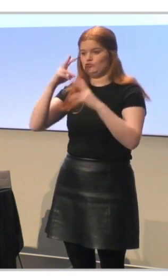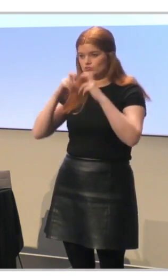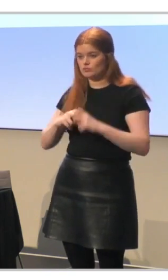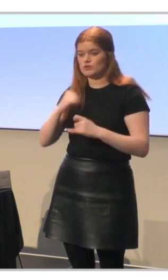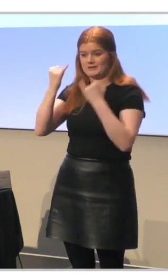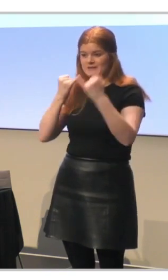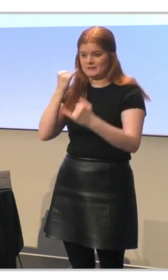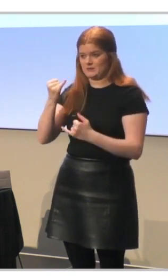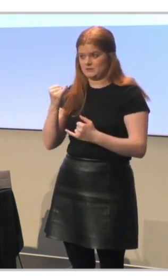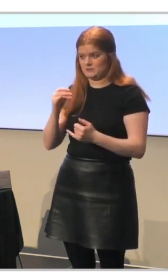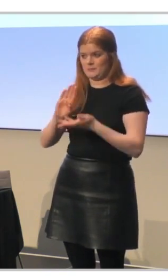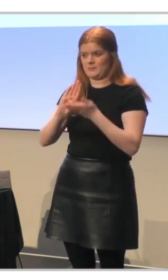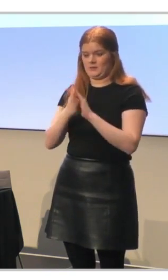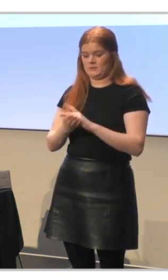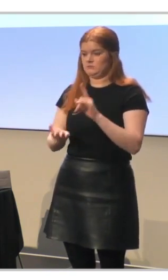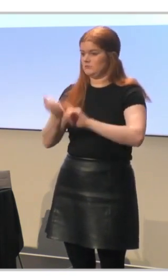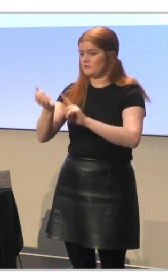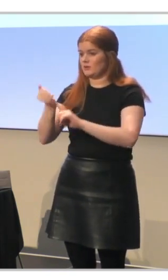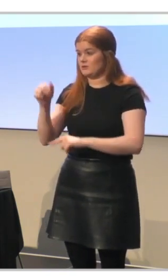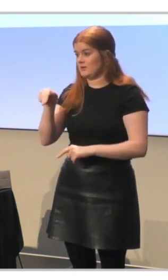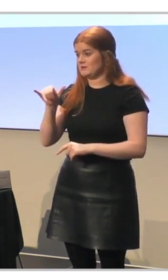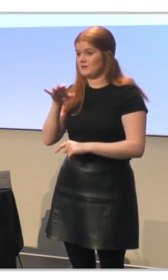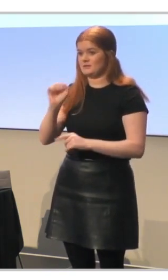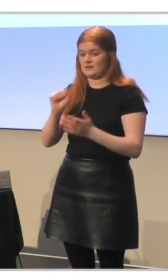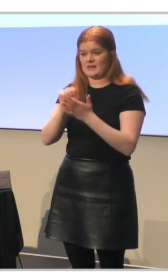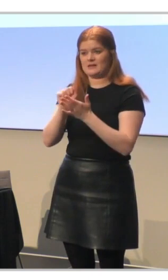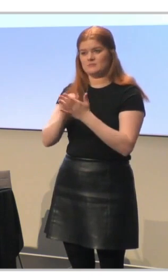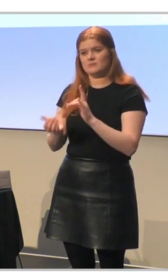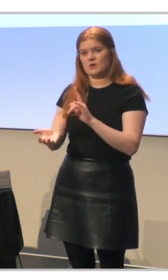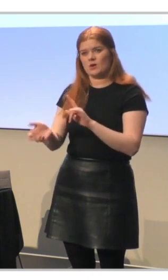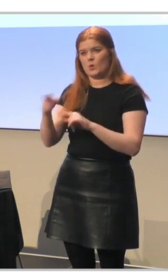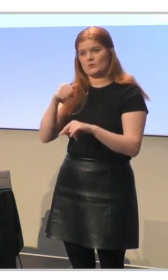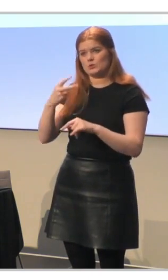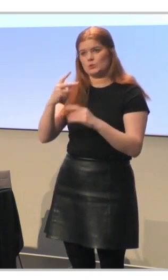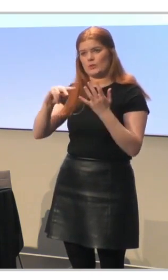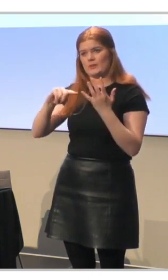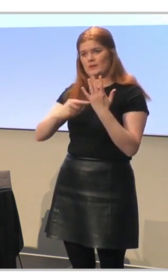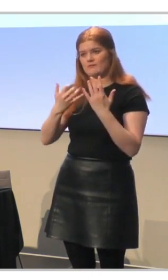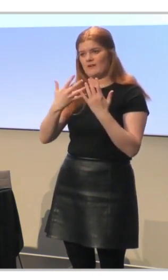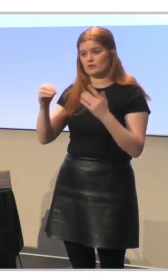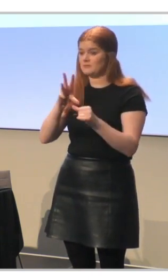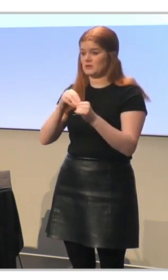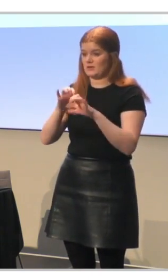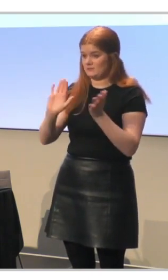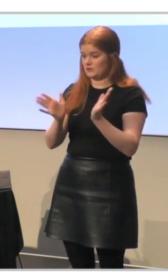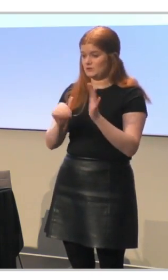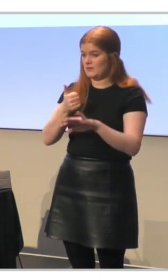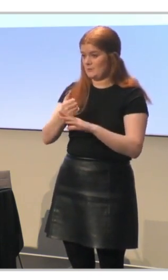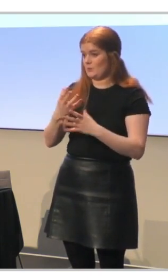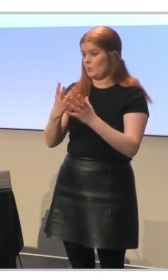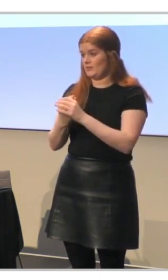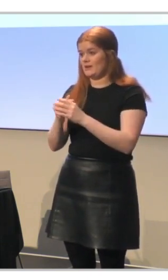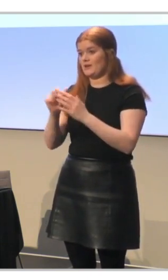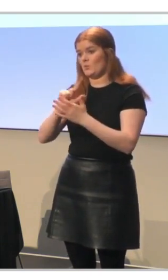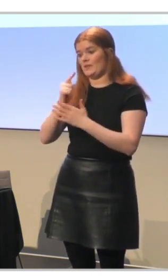the NCAC having currently sanctioned a total of over 2,500 special classes, with